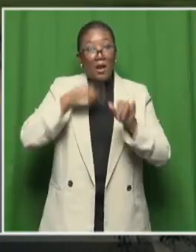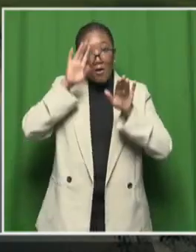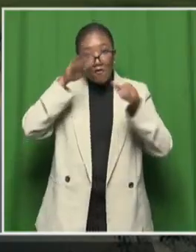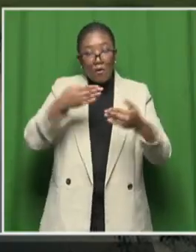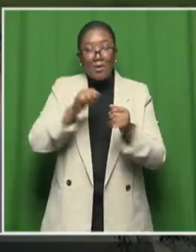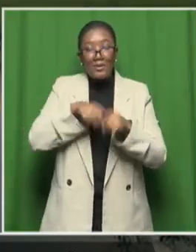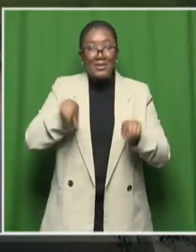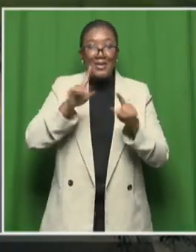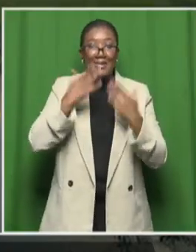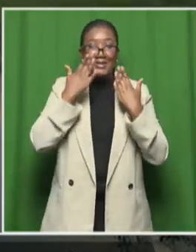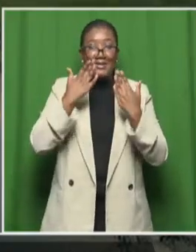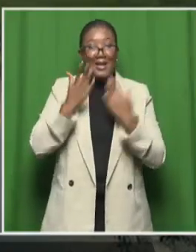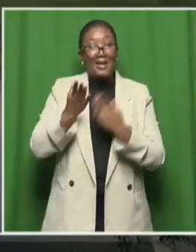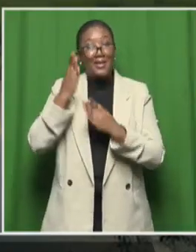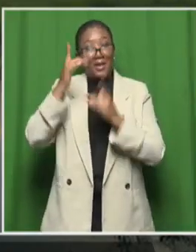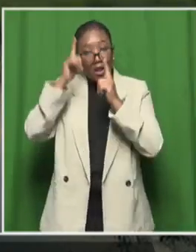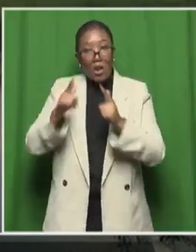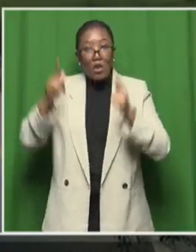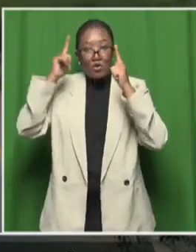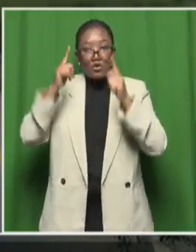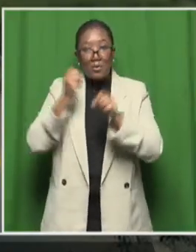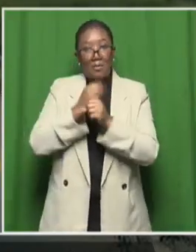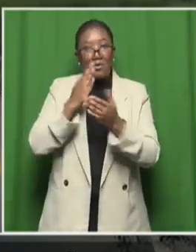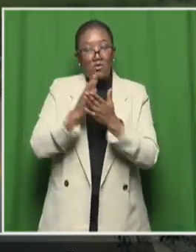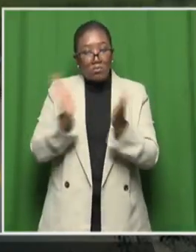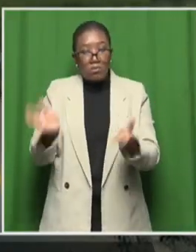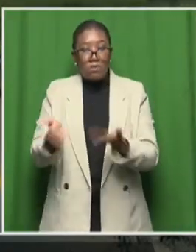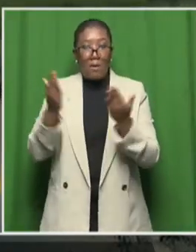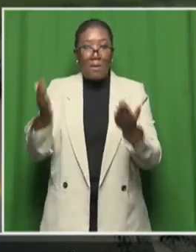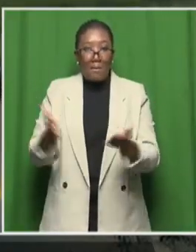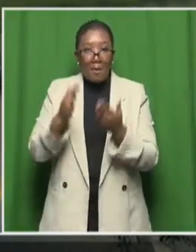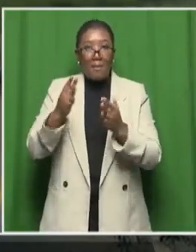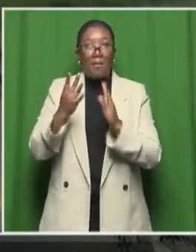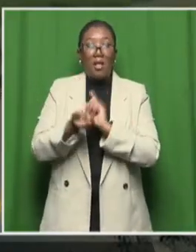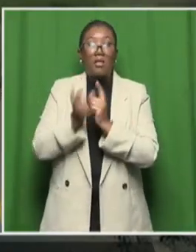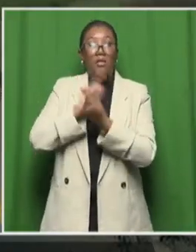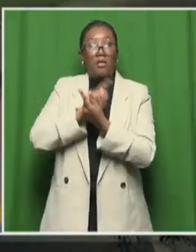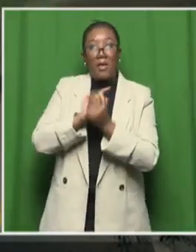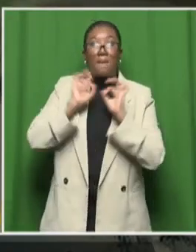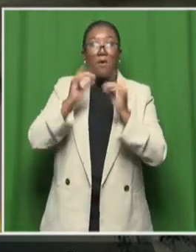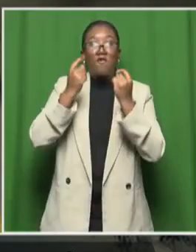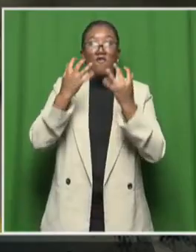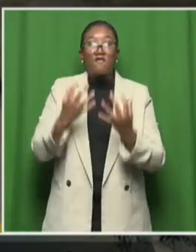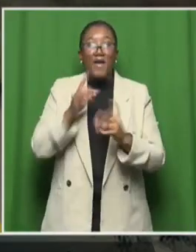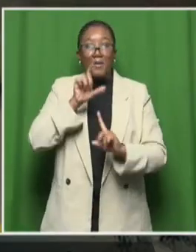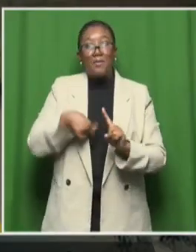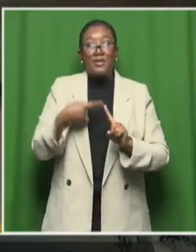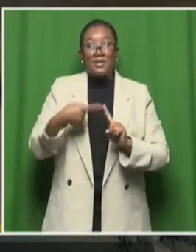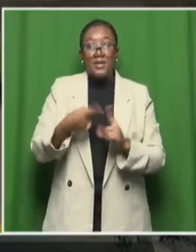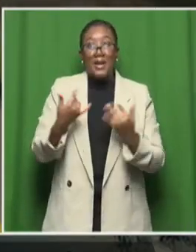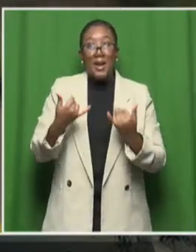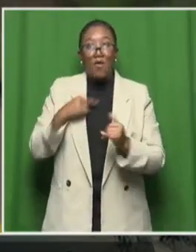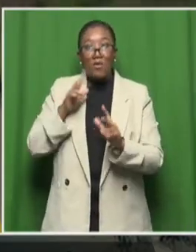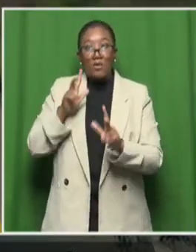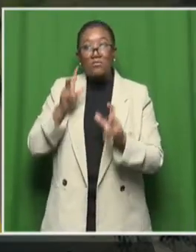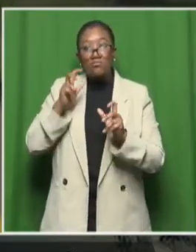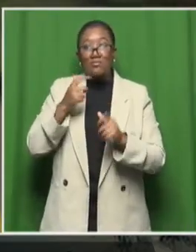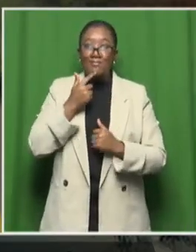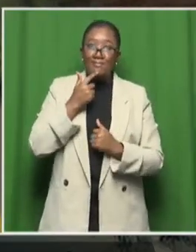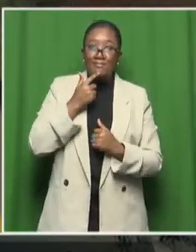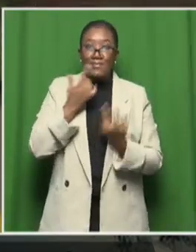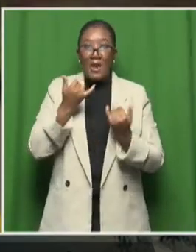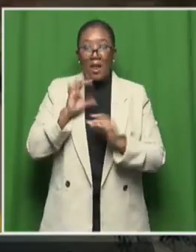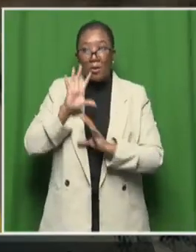they did in Lesotho to mold him. And from there, you get a situation where he's part of